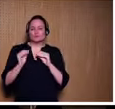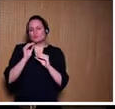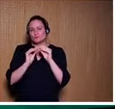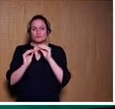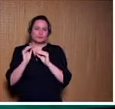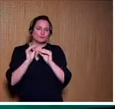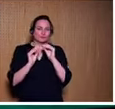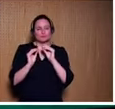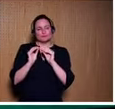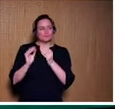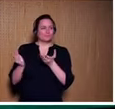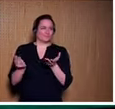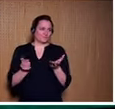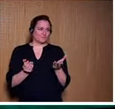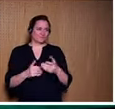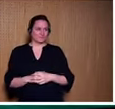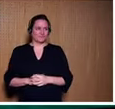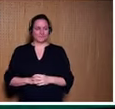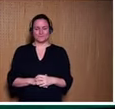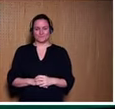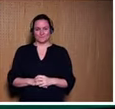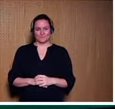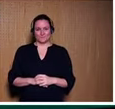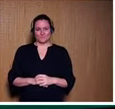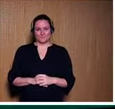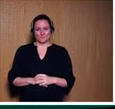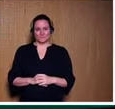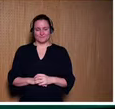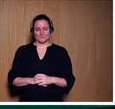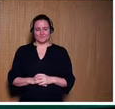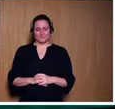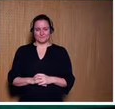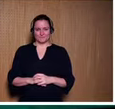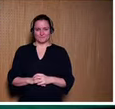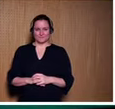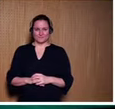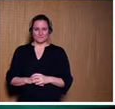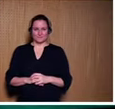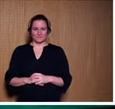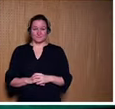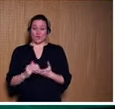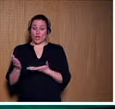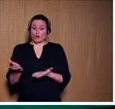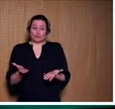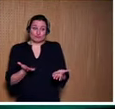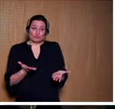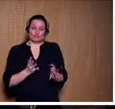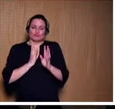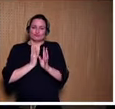It was amazing. Thank you. Thank you, Jack. I'm being lazy this way.